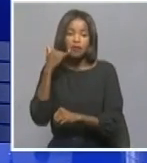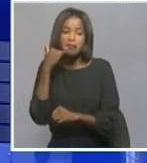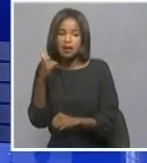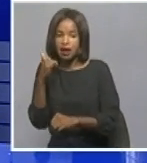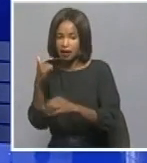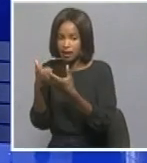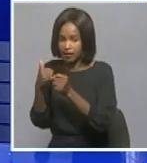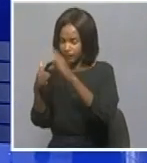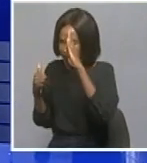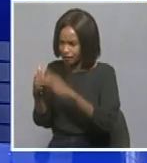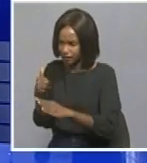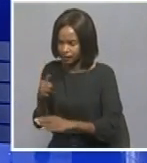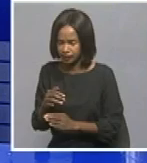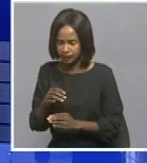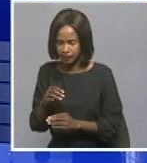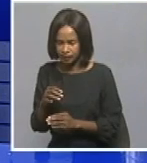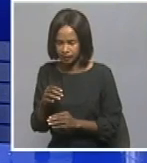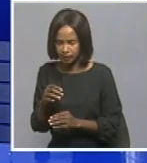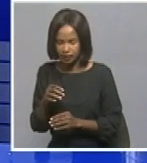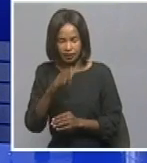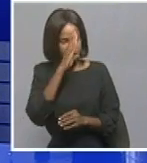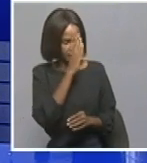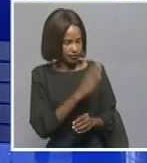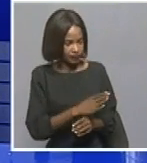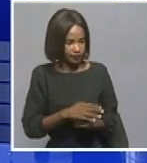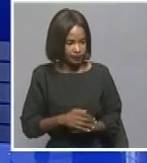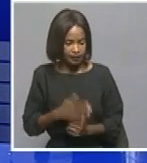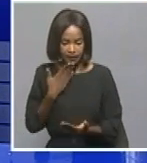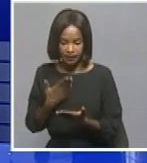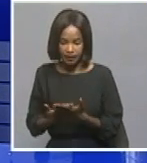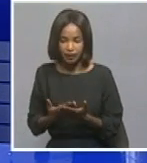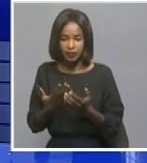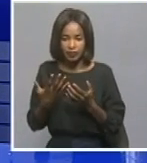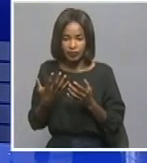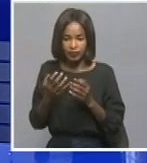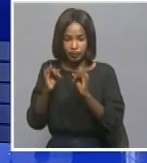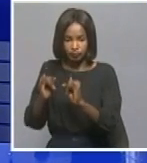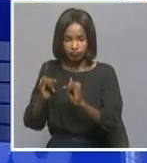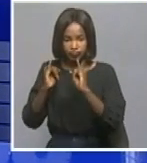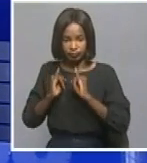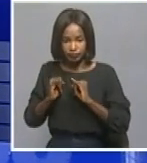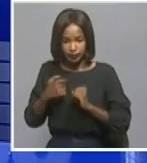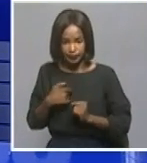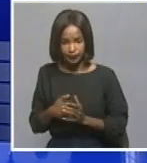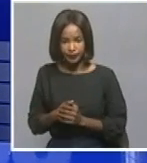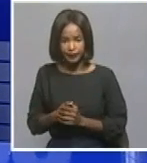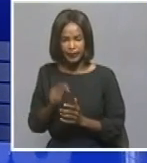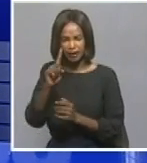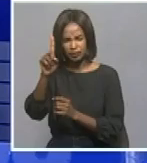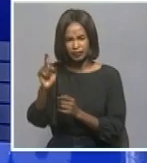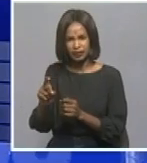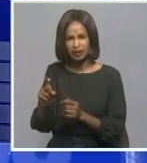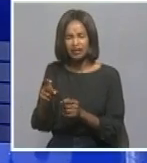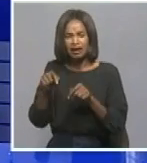and thank you so much for making the time to join us. Good afternoon, Tio, and thank you for having me on the program. First things first, take us through